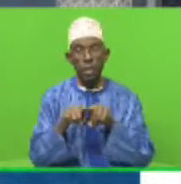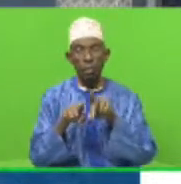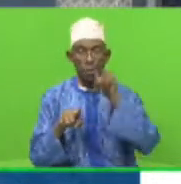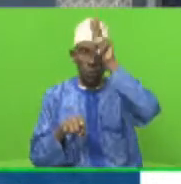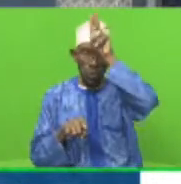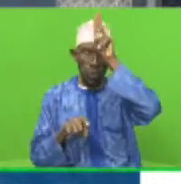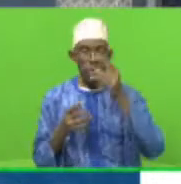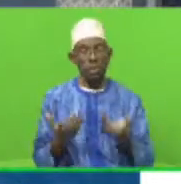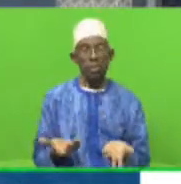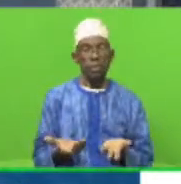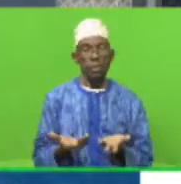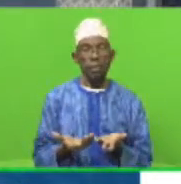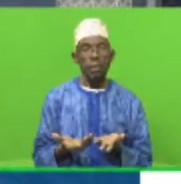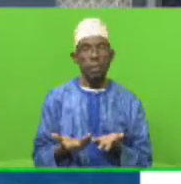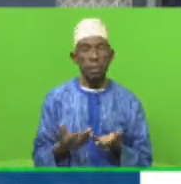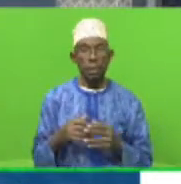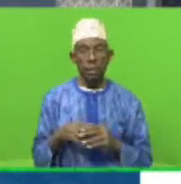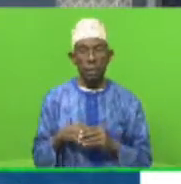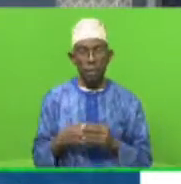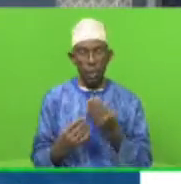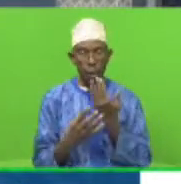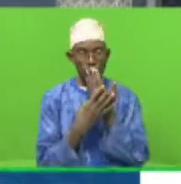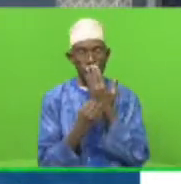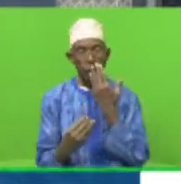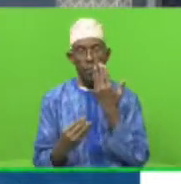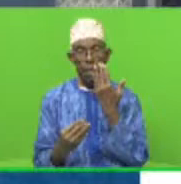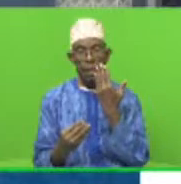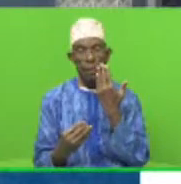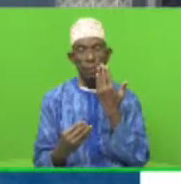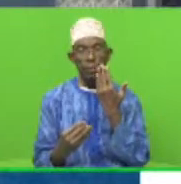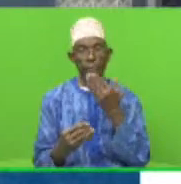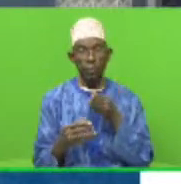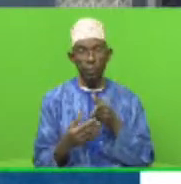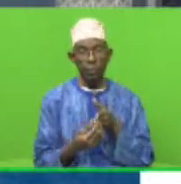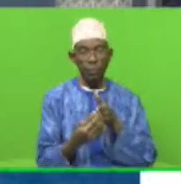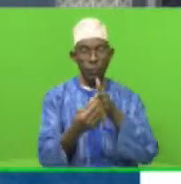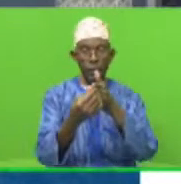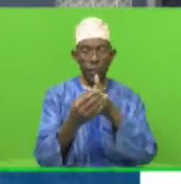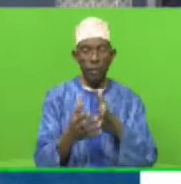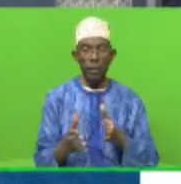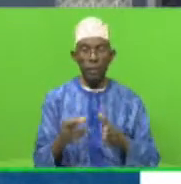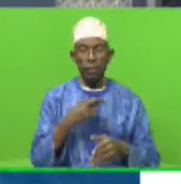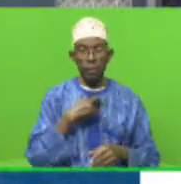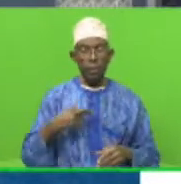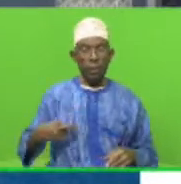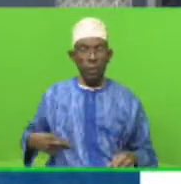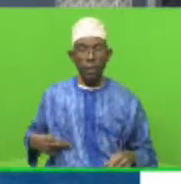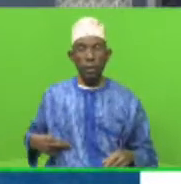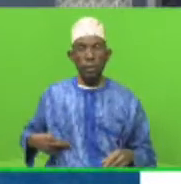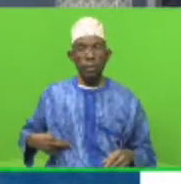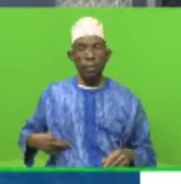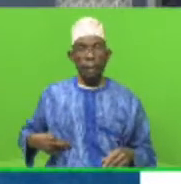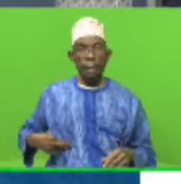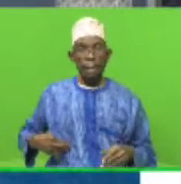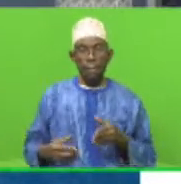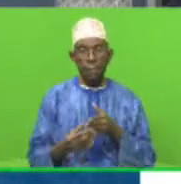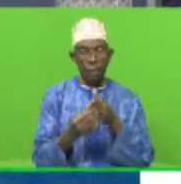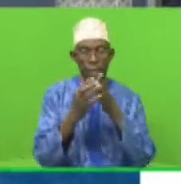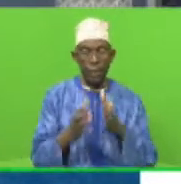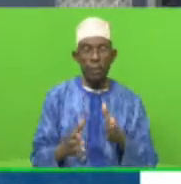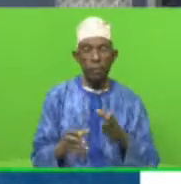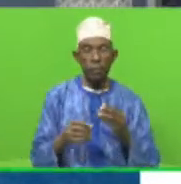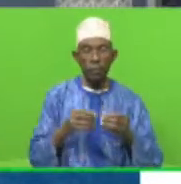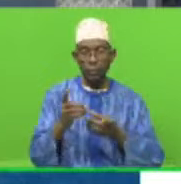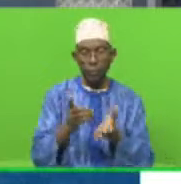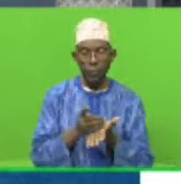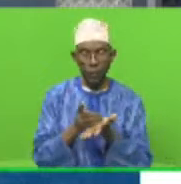goat, wal-iyad billah. So you imitate, you know, those leaders. They could be religious leaders. You know, sometimes we have